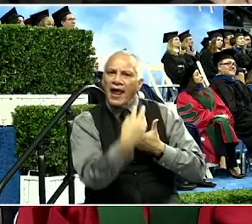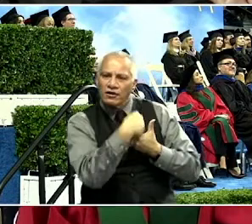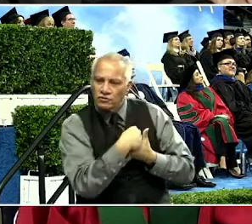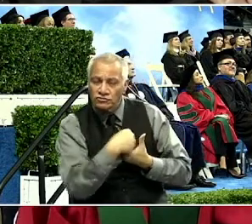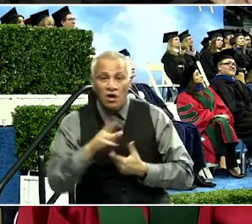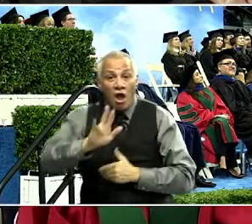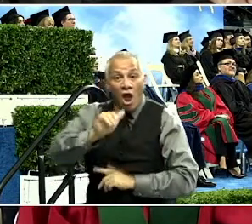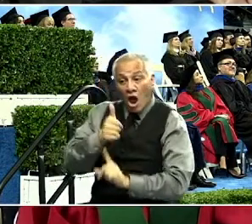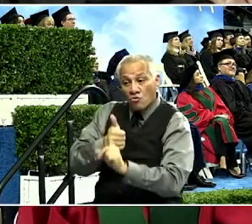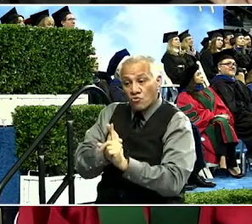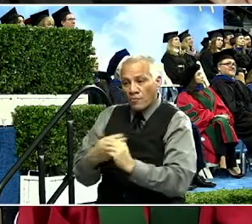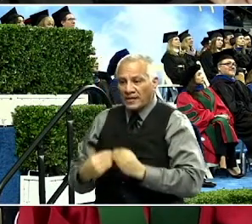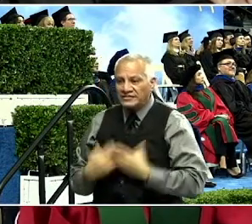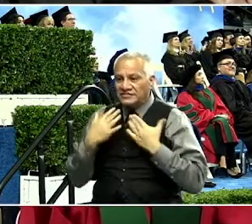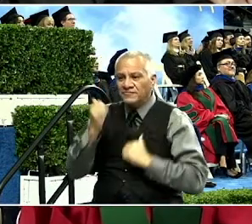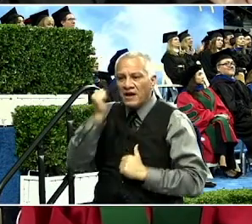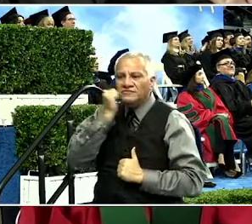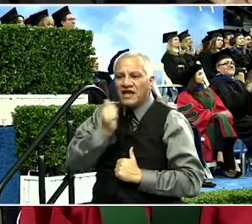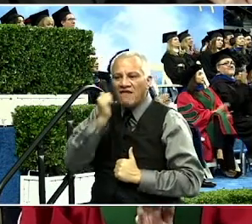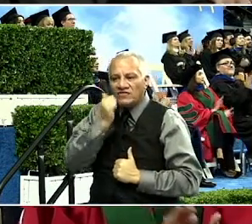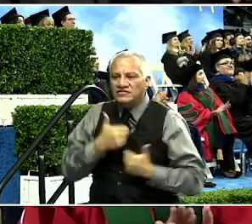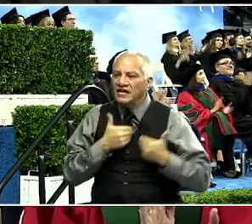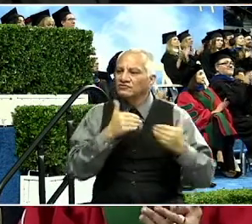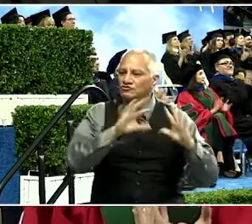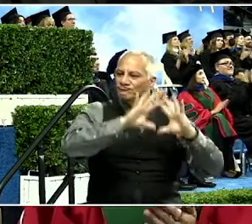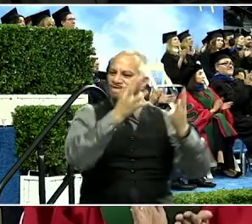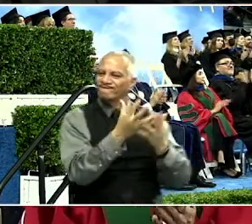Ruby inspires me every day to do my part.